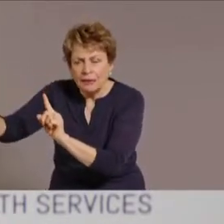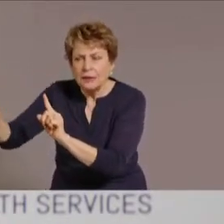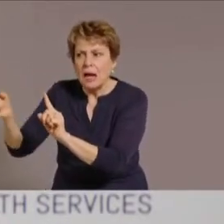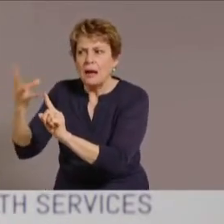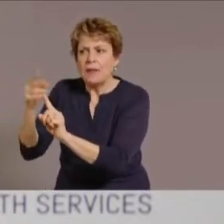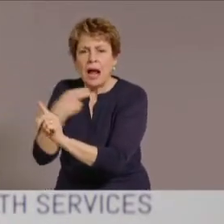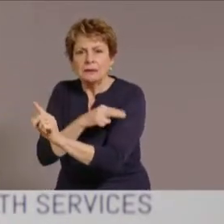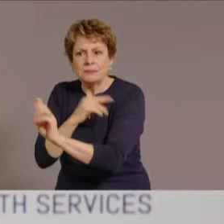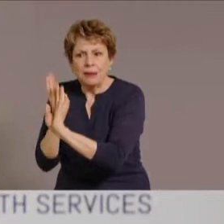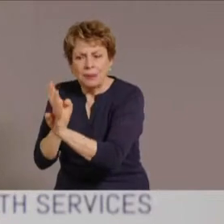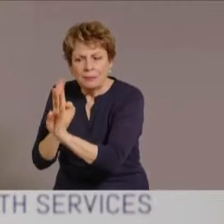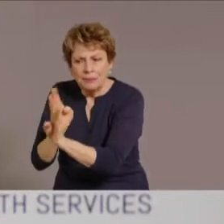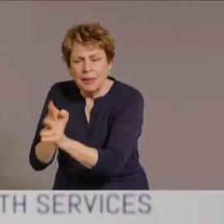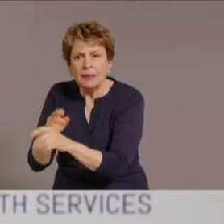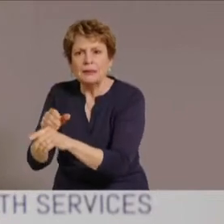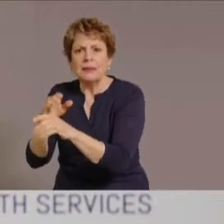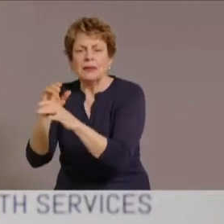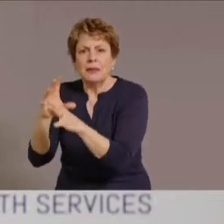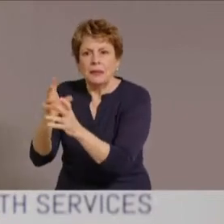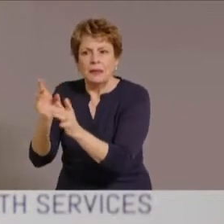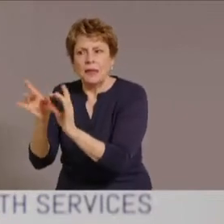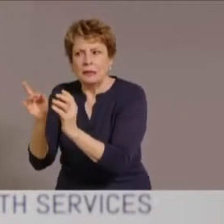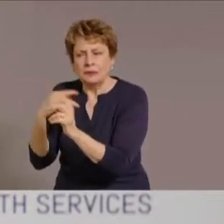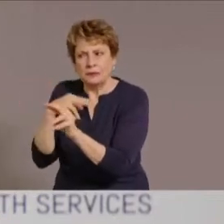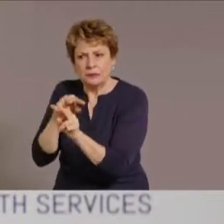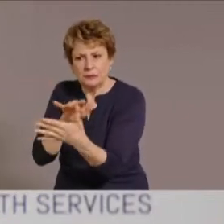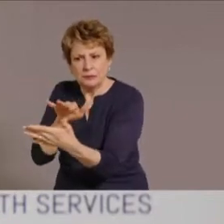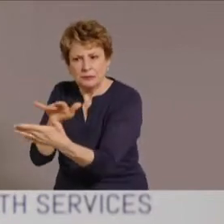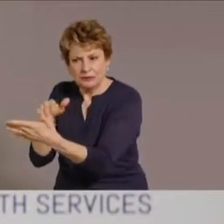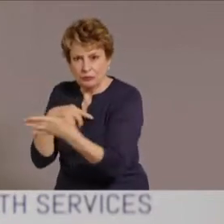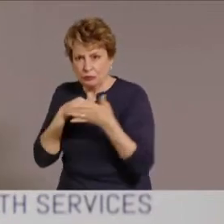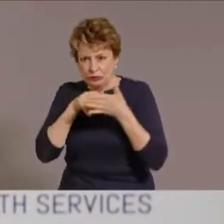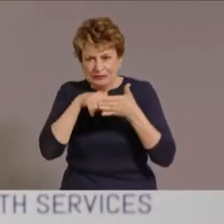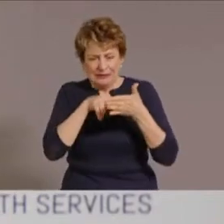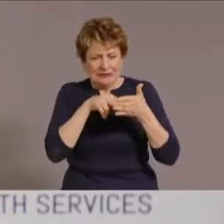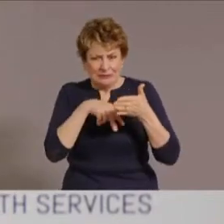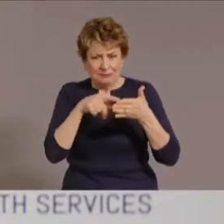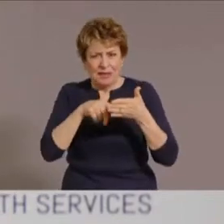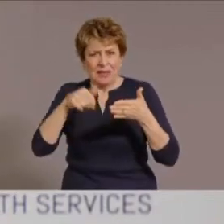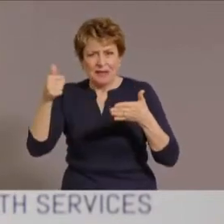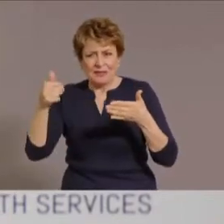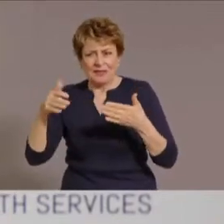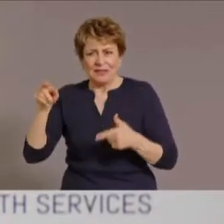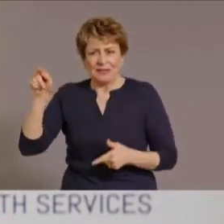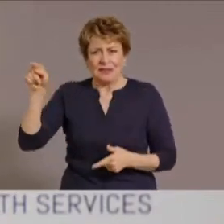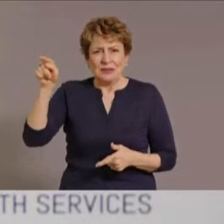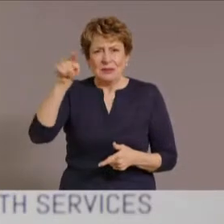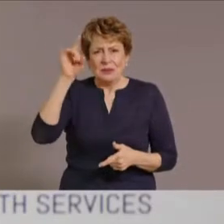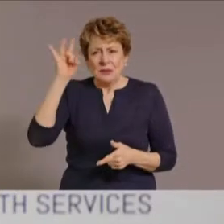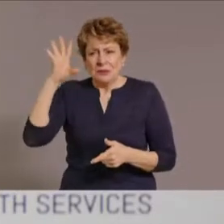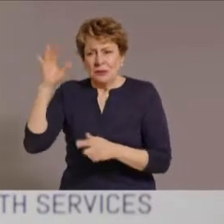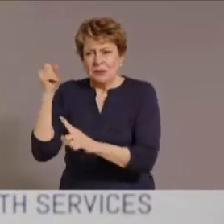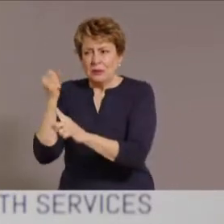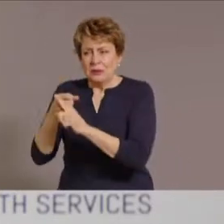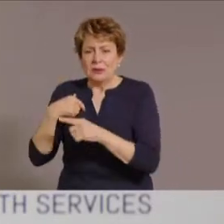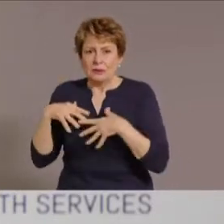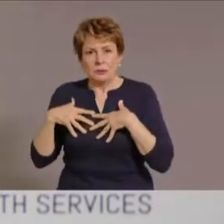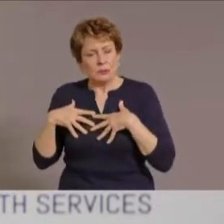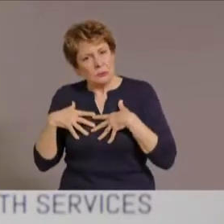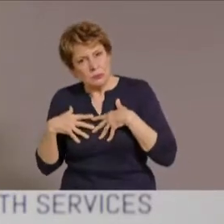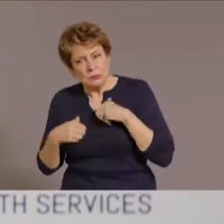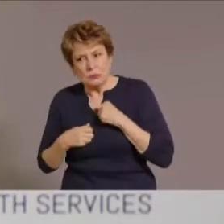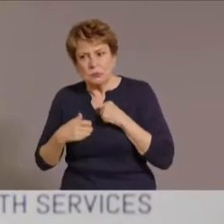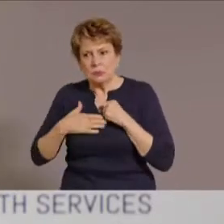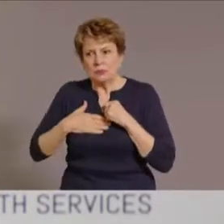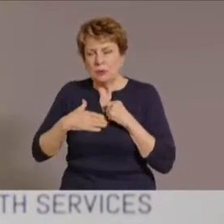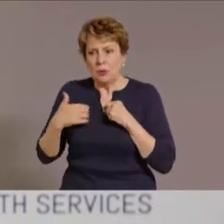what I'm reading about going on in those areas is horrific. And we certainly don't want to see that here in the United States. And I think